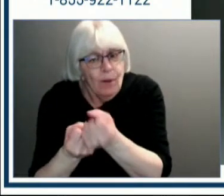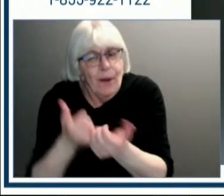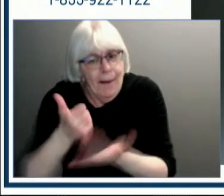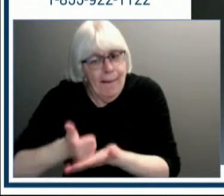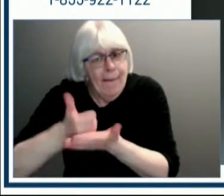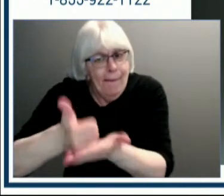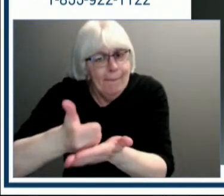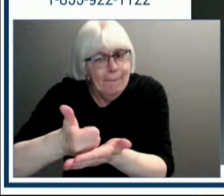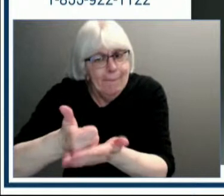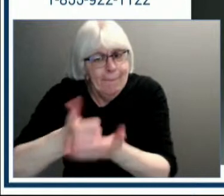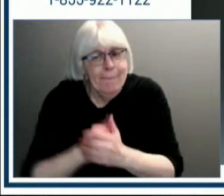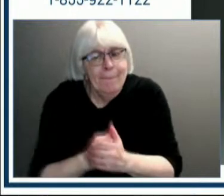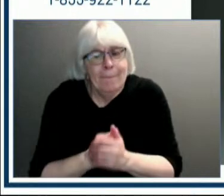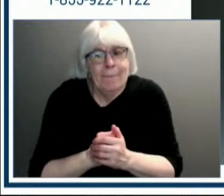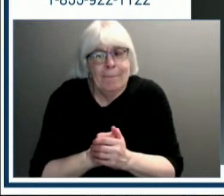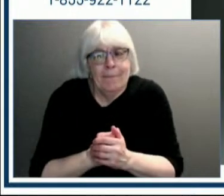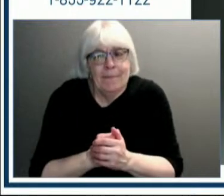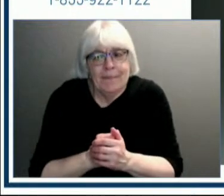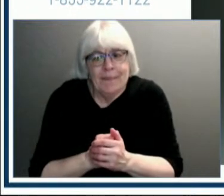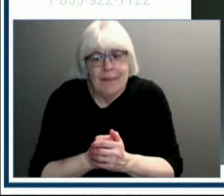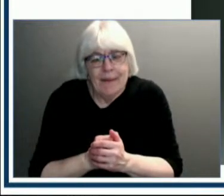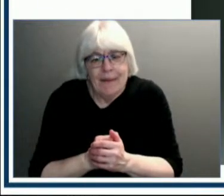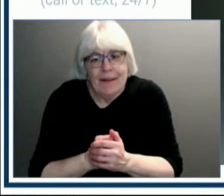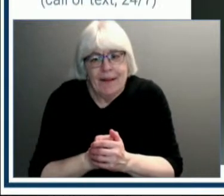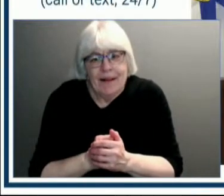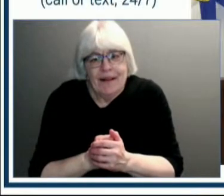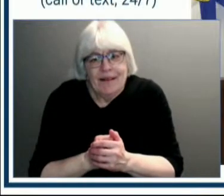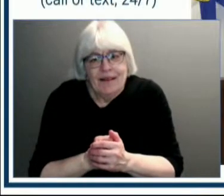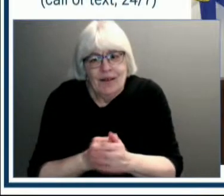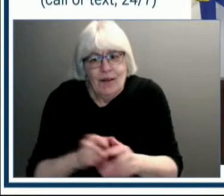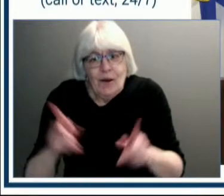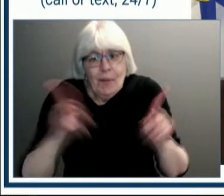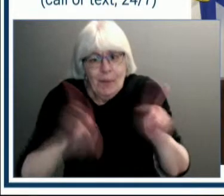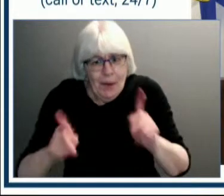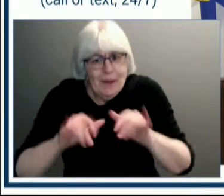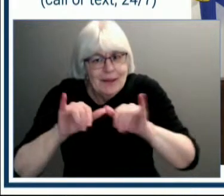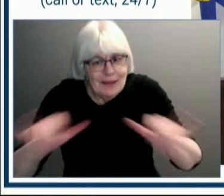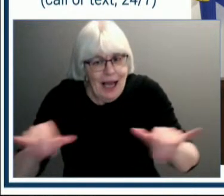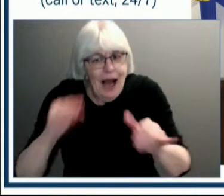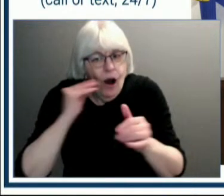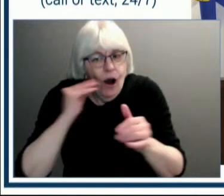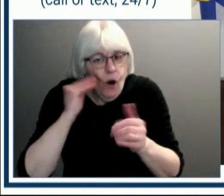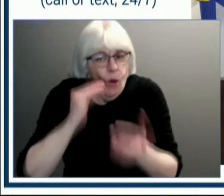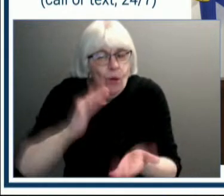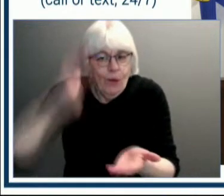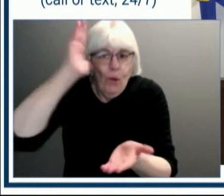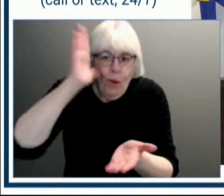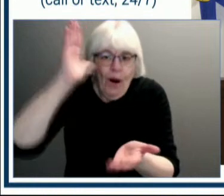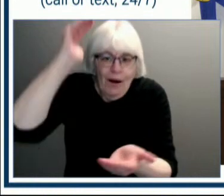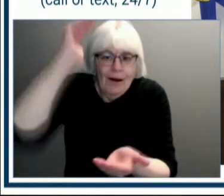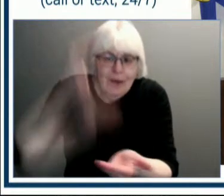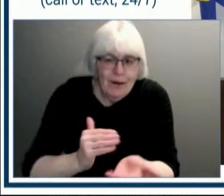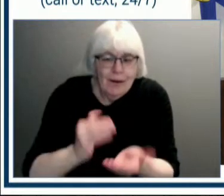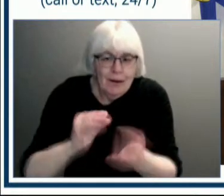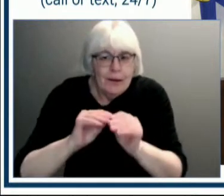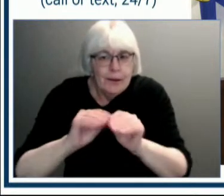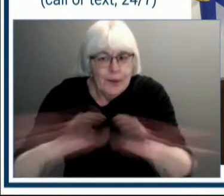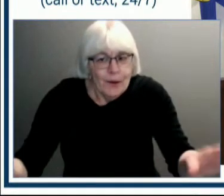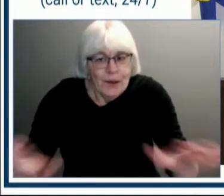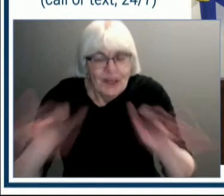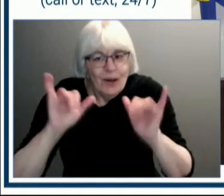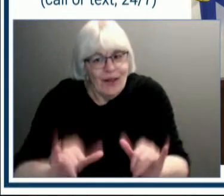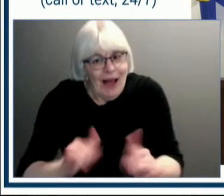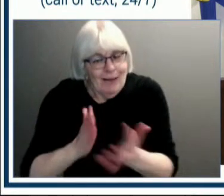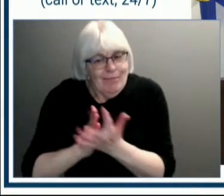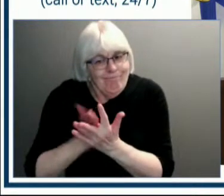our collective efforts to get through this. Go ahead, Lindsay, with your follow-up. Thank you. I'm wondering what happened